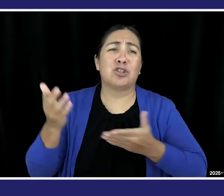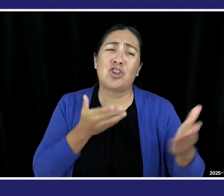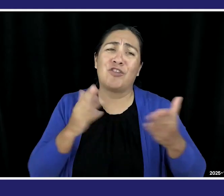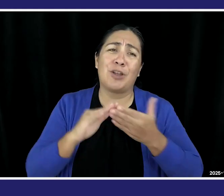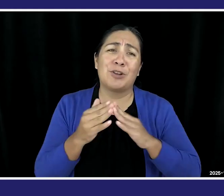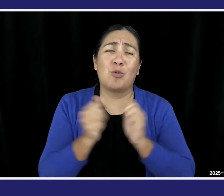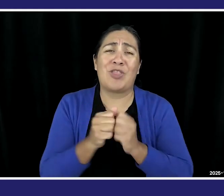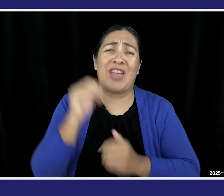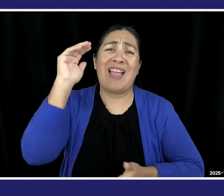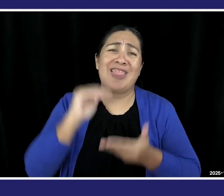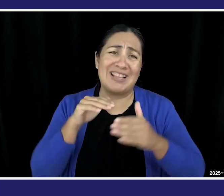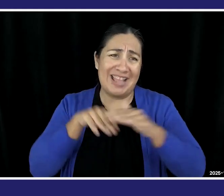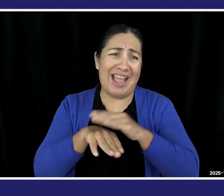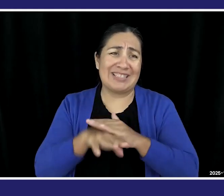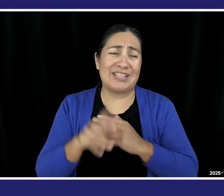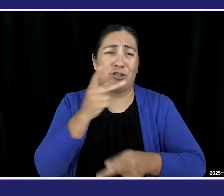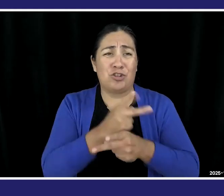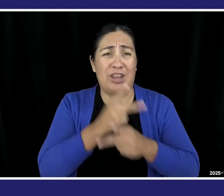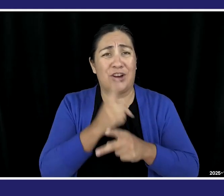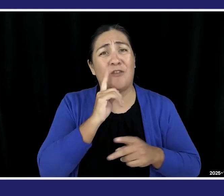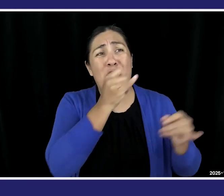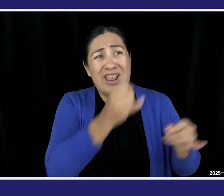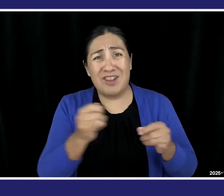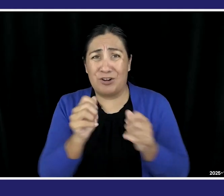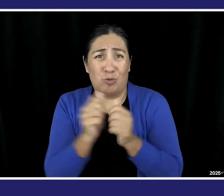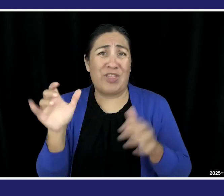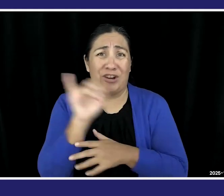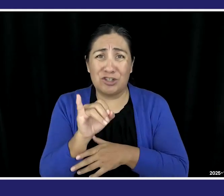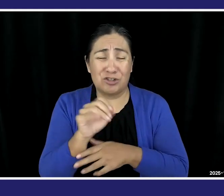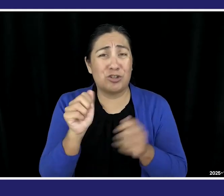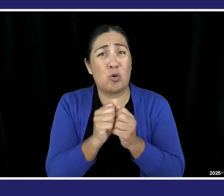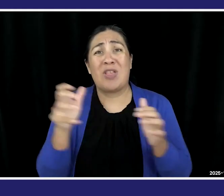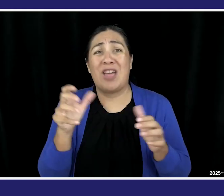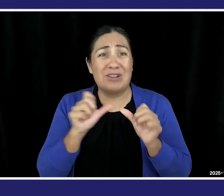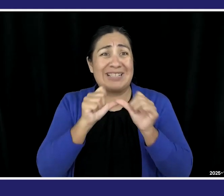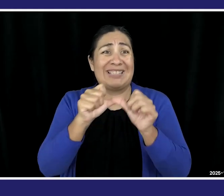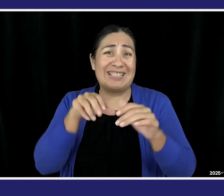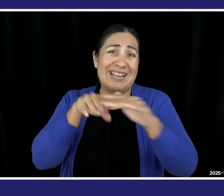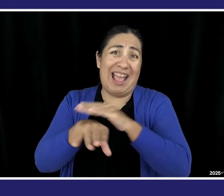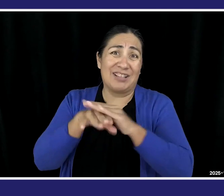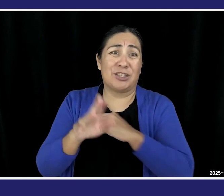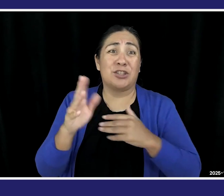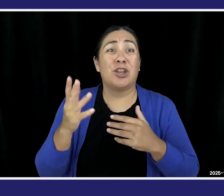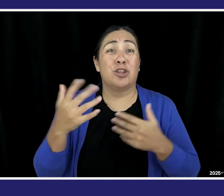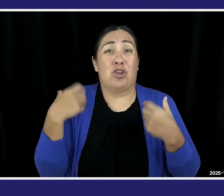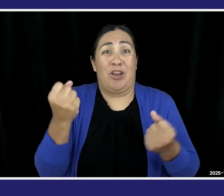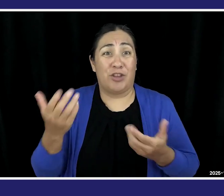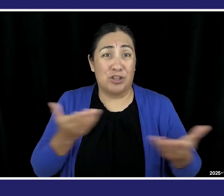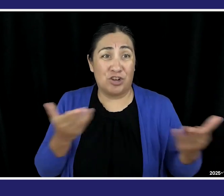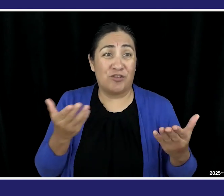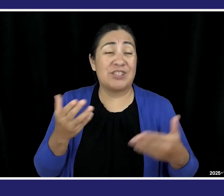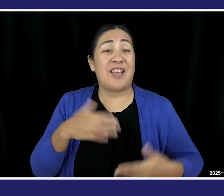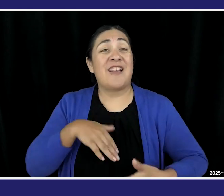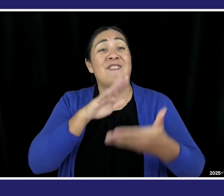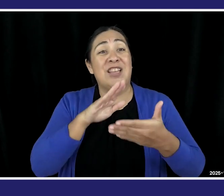care, individuals without insurance, without consistent access to health services, and facing major language